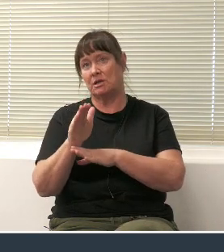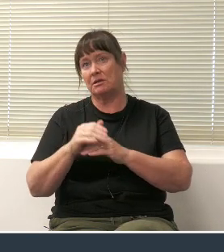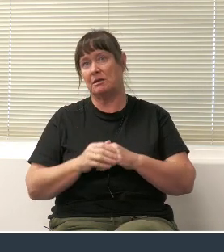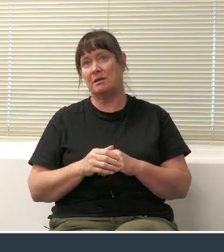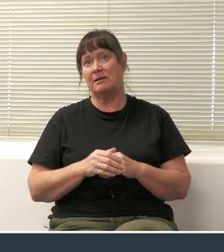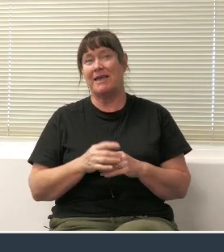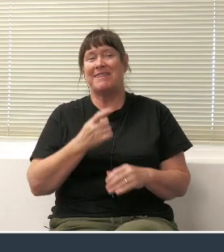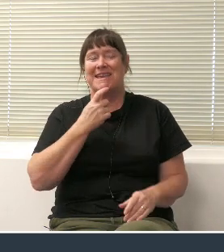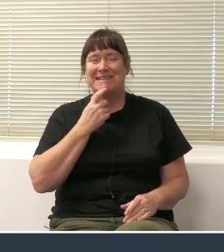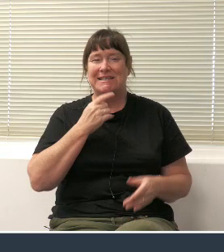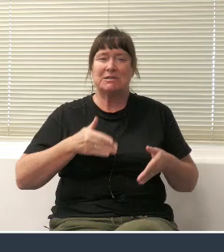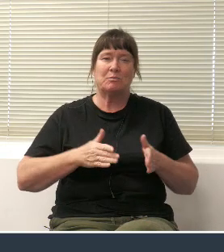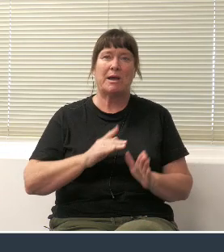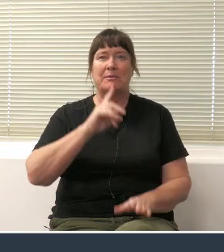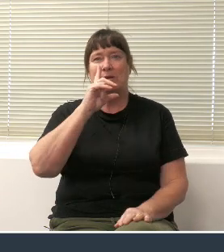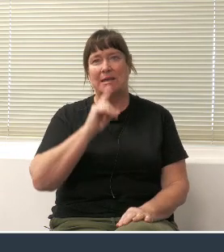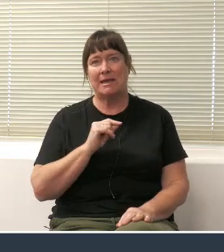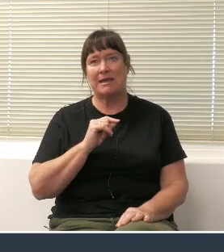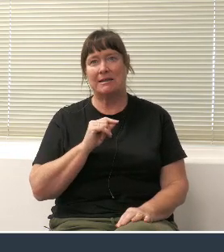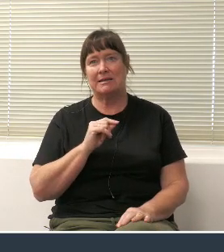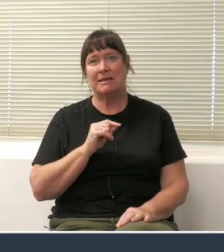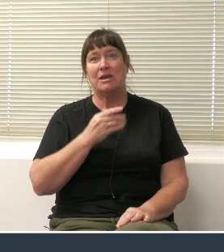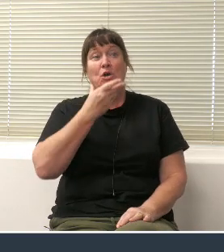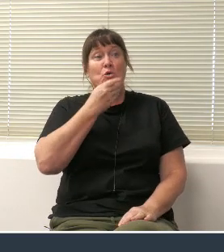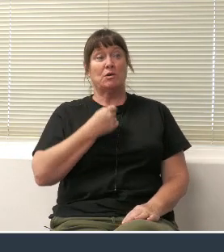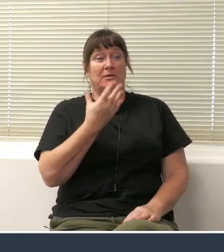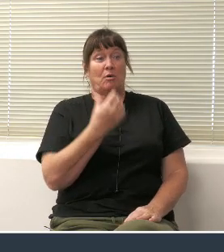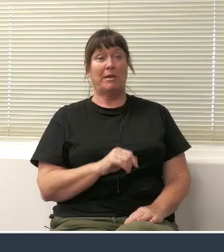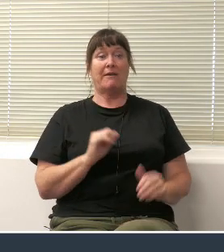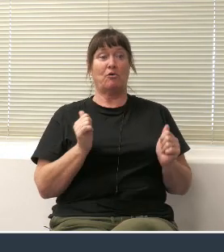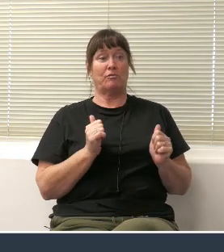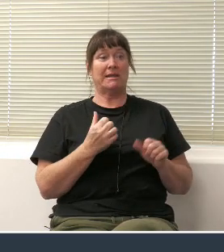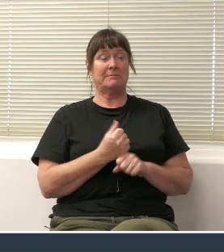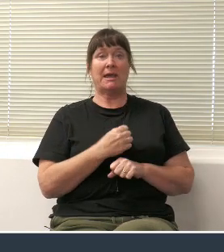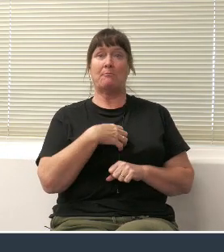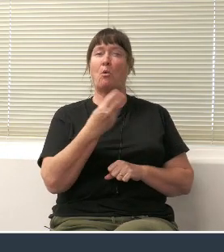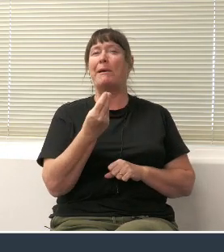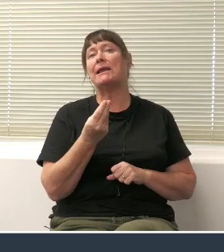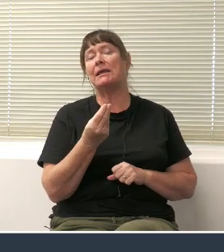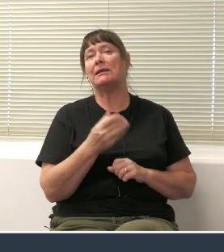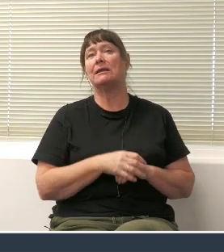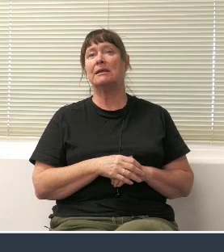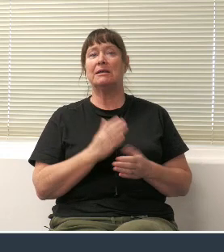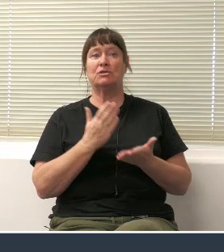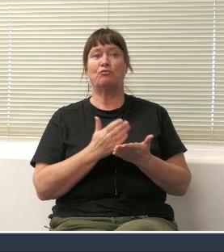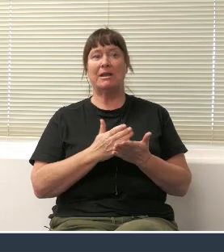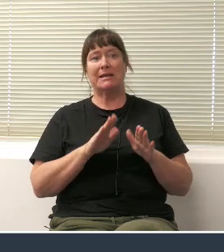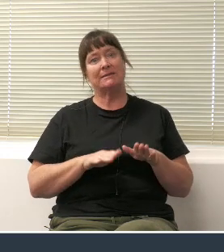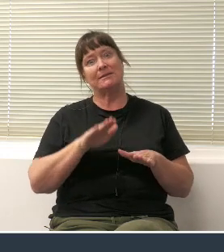the easiest way possible, leveraging what belongs to them already. So in my mind, it makes sense. It's another